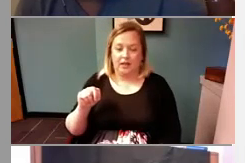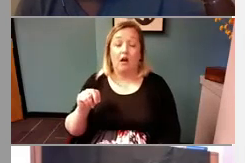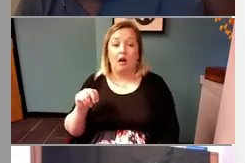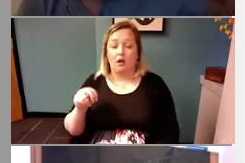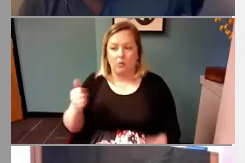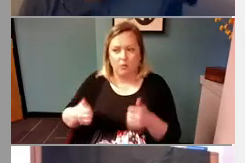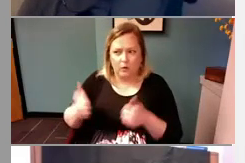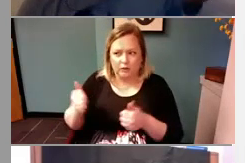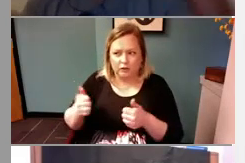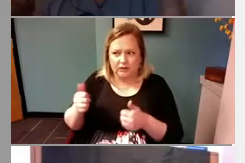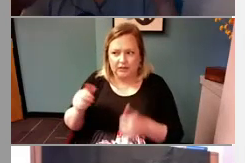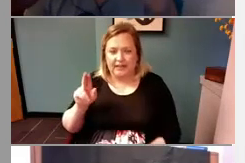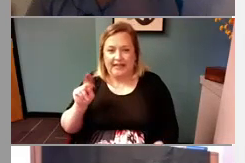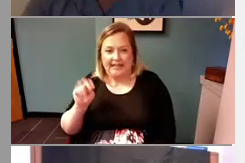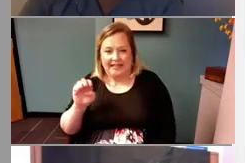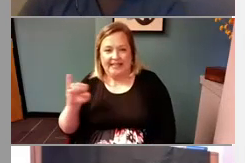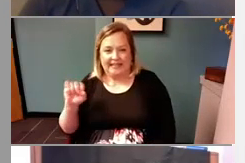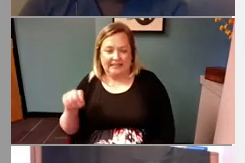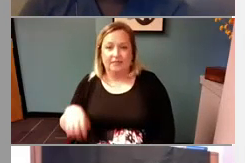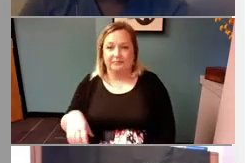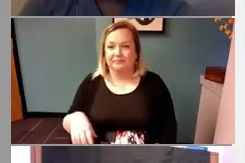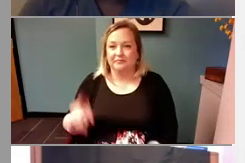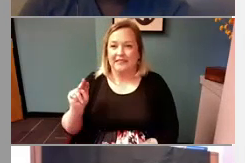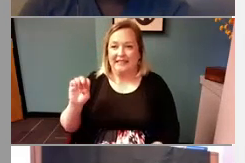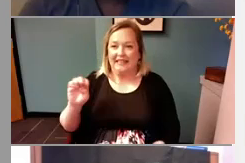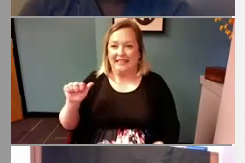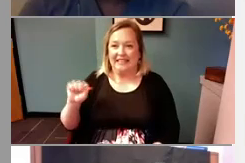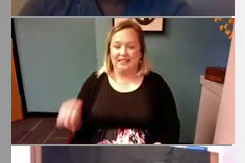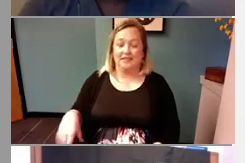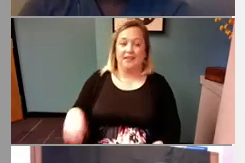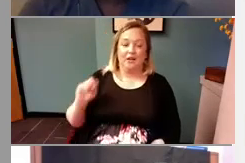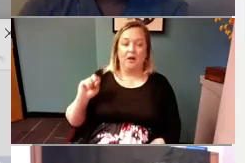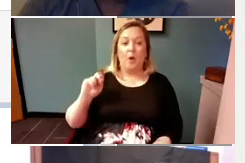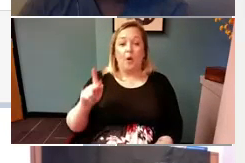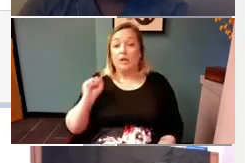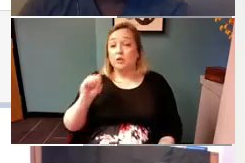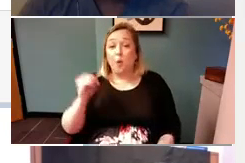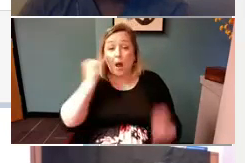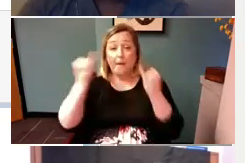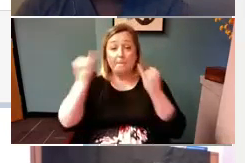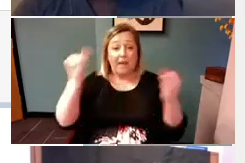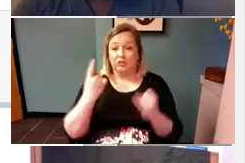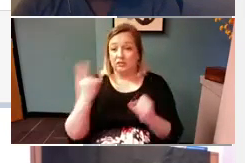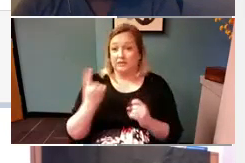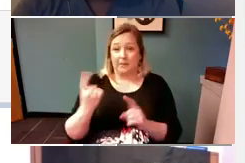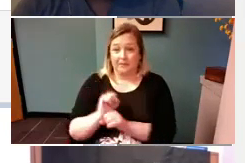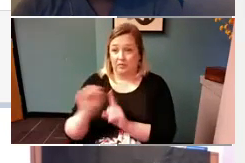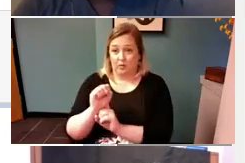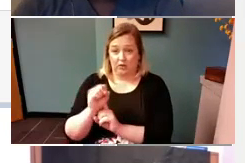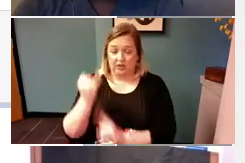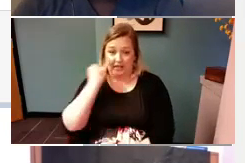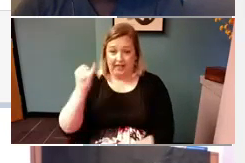Nice? Nice. Okay. So imagine a case where a student takes,